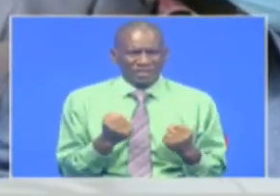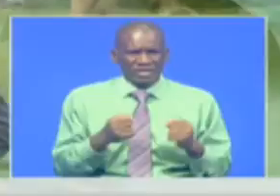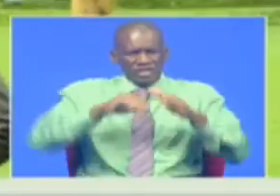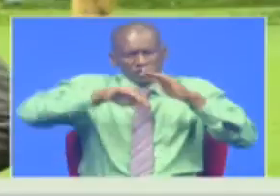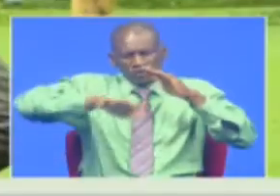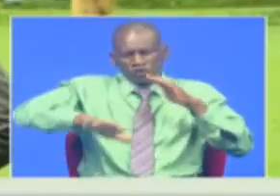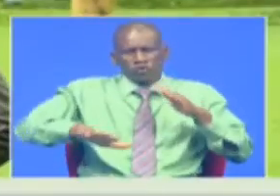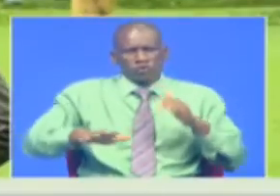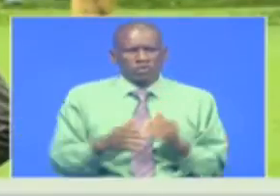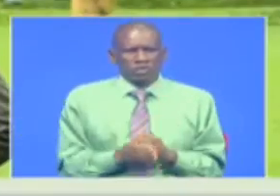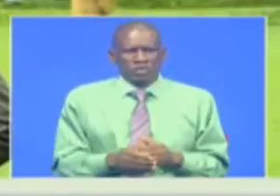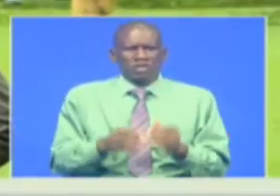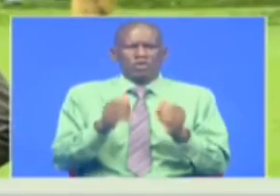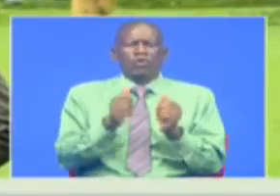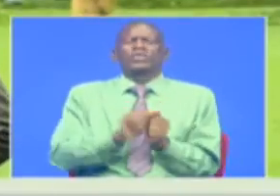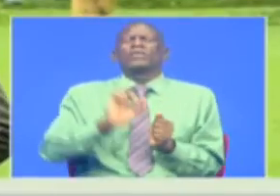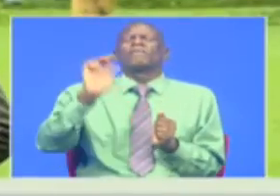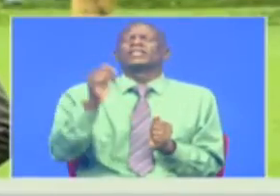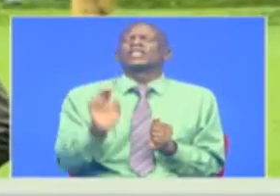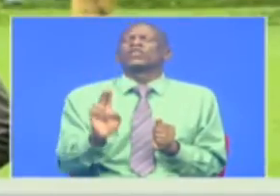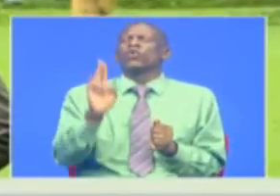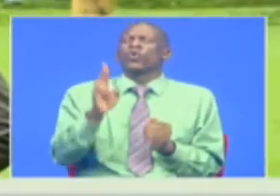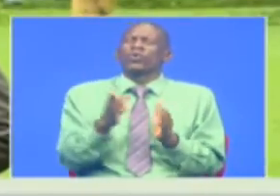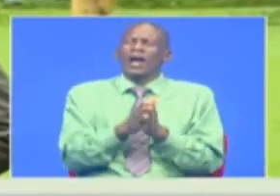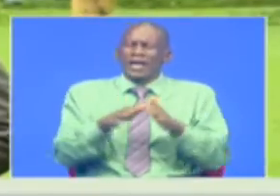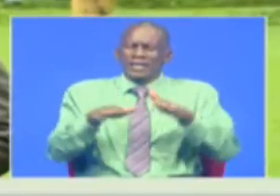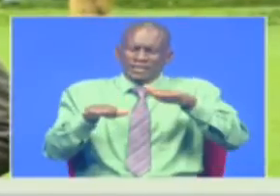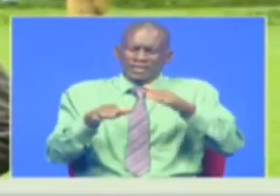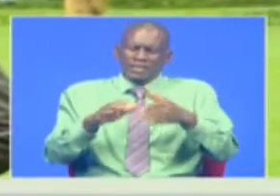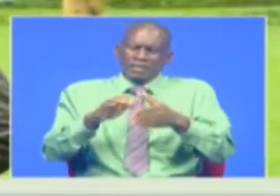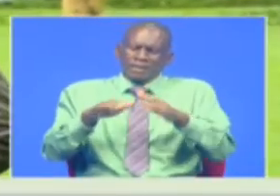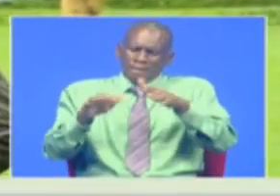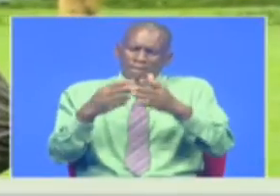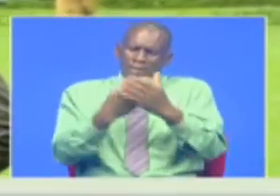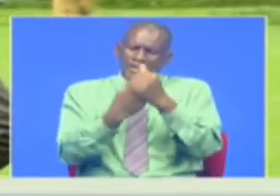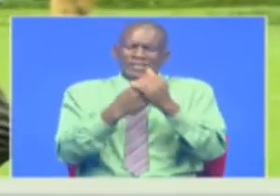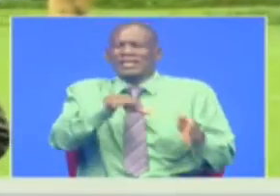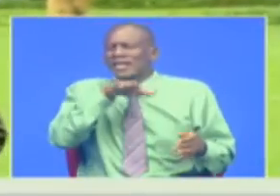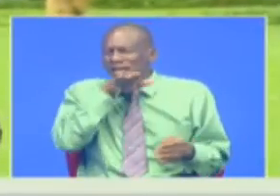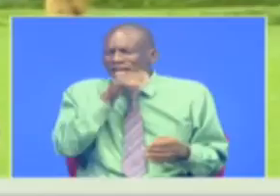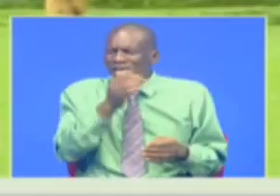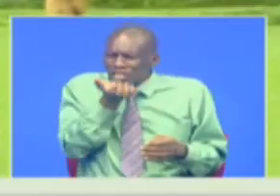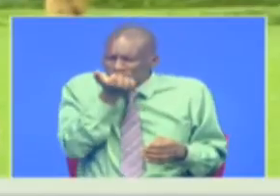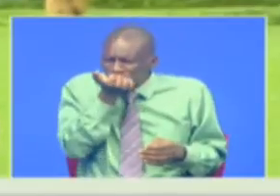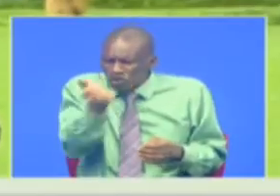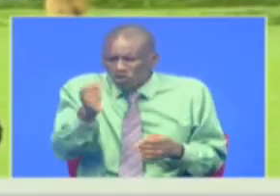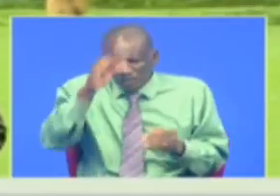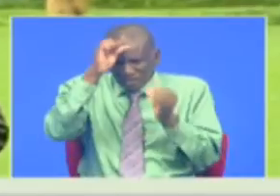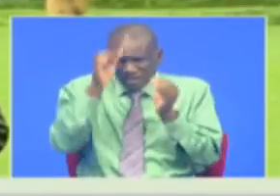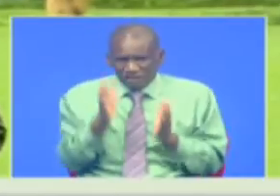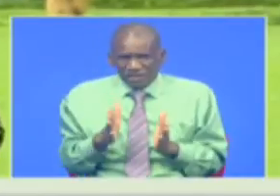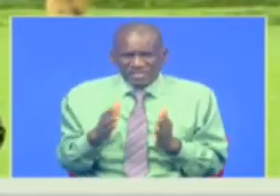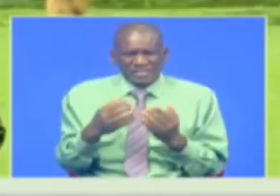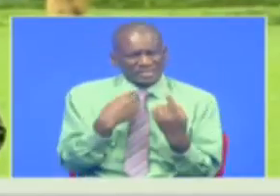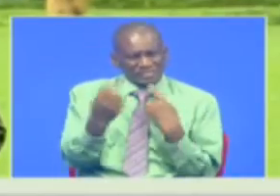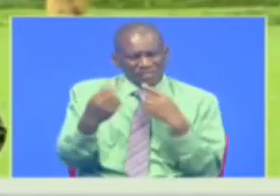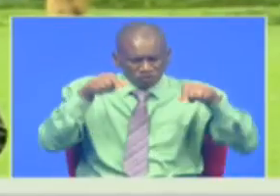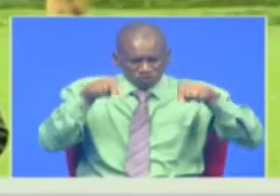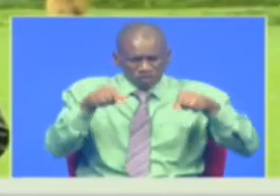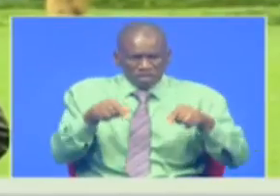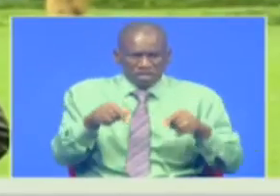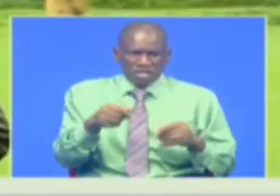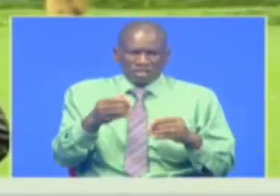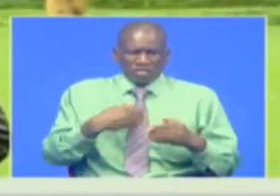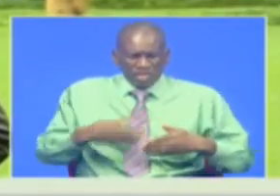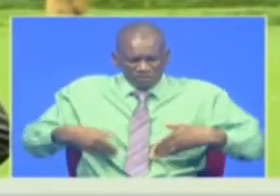devolution. Despite President Uhuru Kenyatta and his handshake partner Raila Odinga snubbing the governors in their discussions today, they have been given